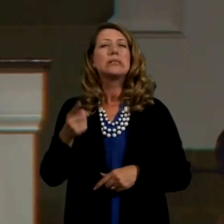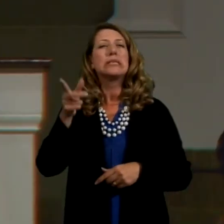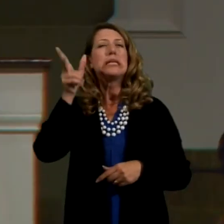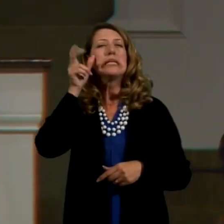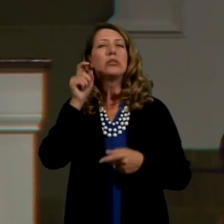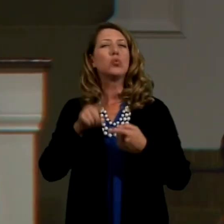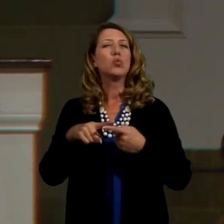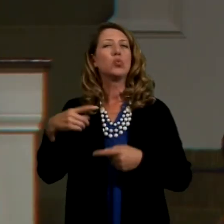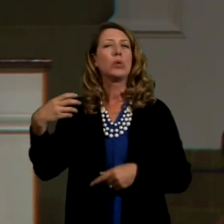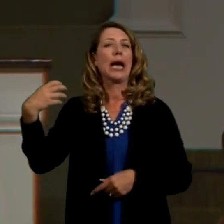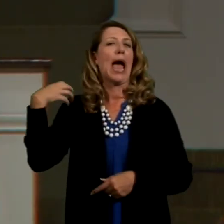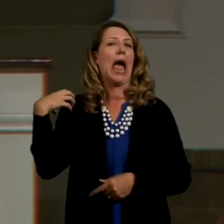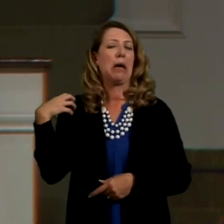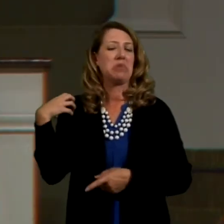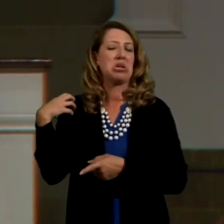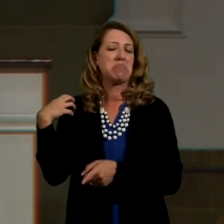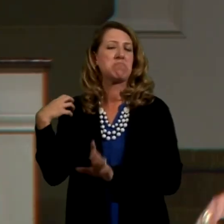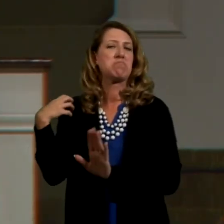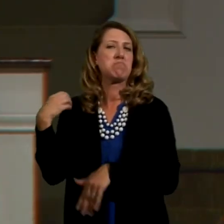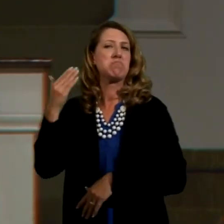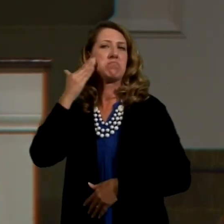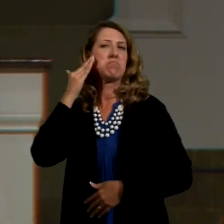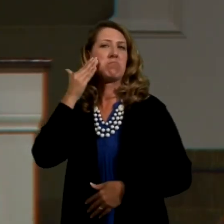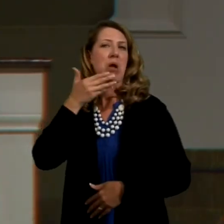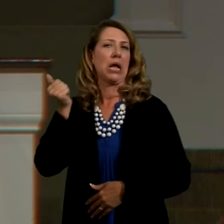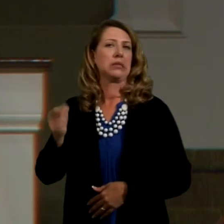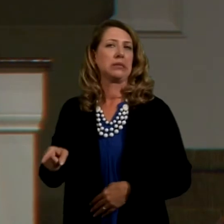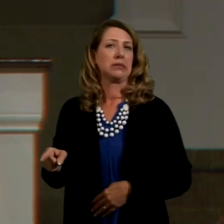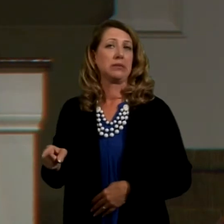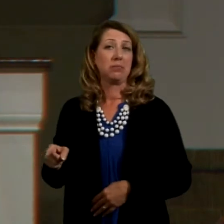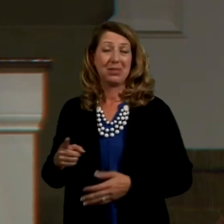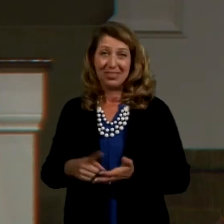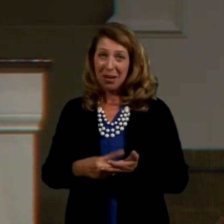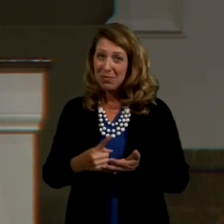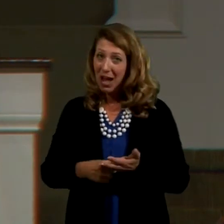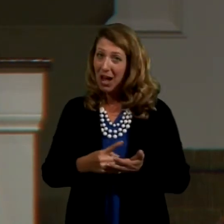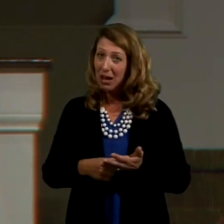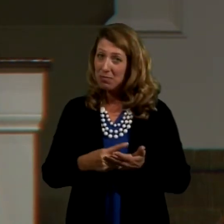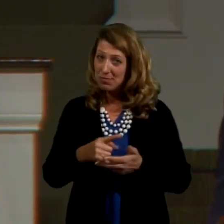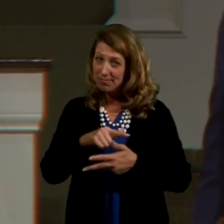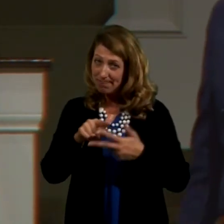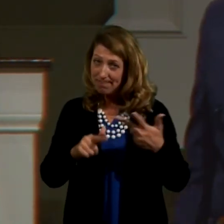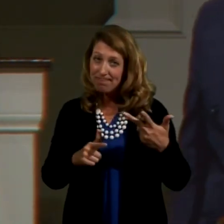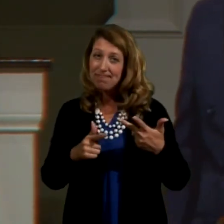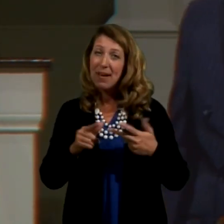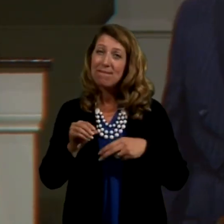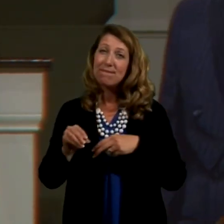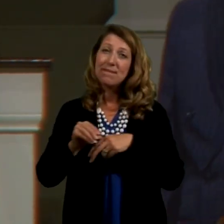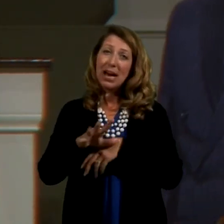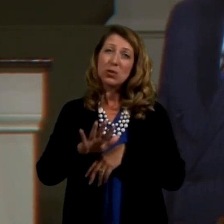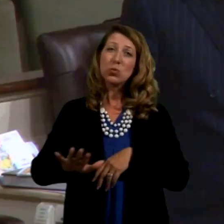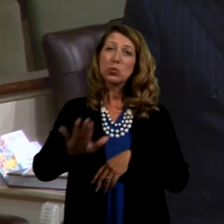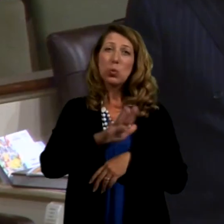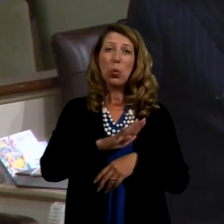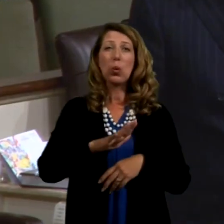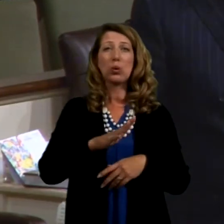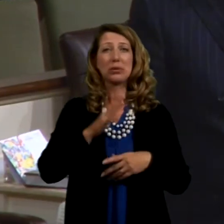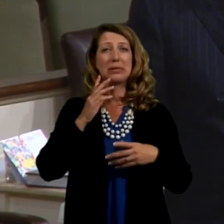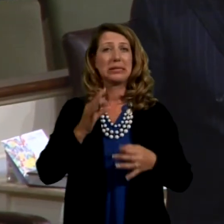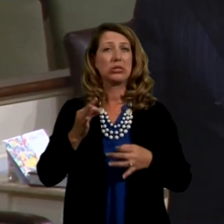captain. And there are five reasons that oftentimes affect our decisions. Number one, after they had been there many